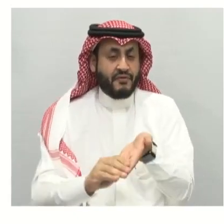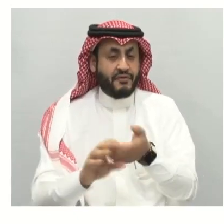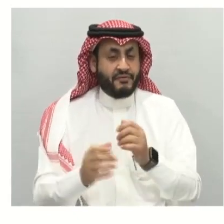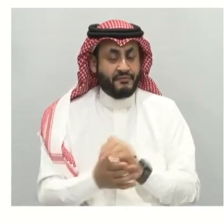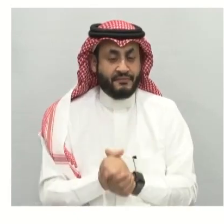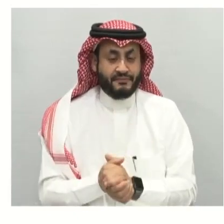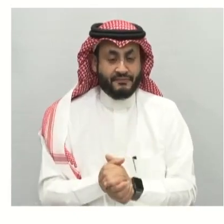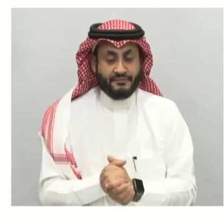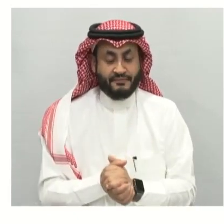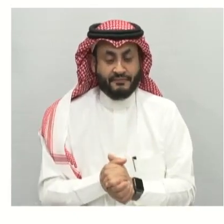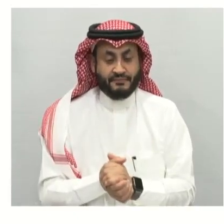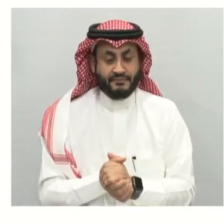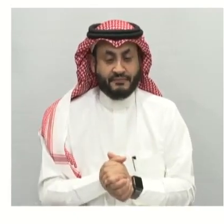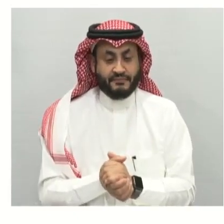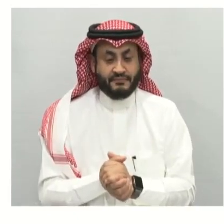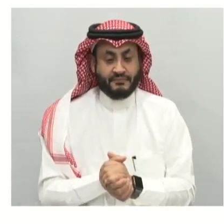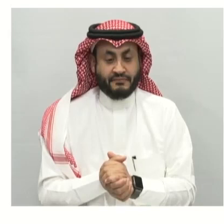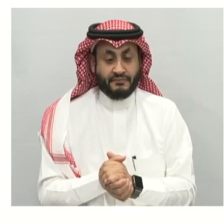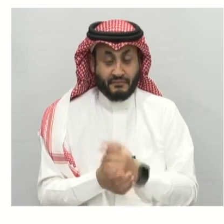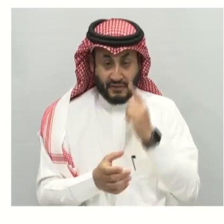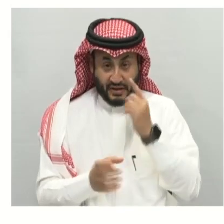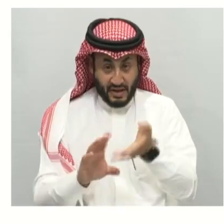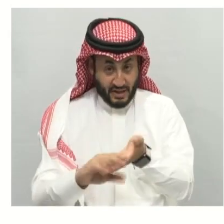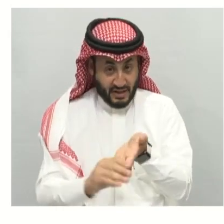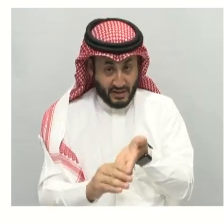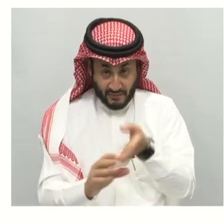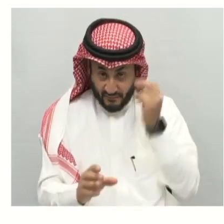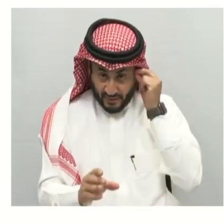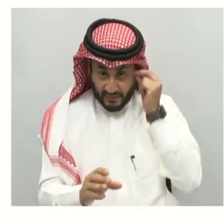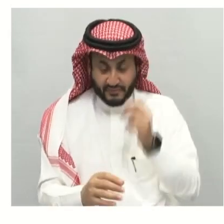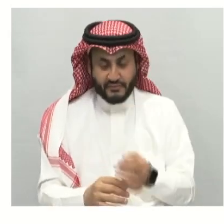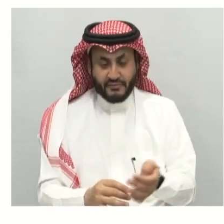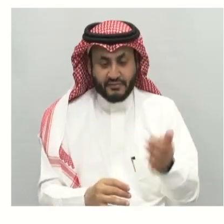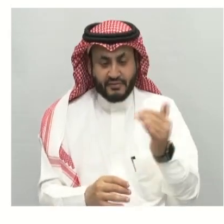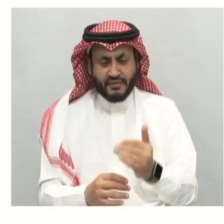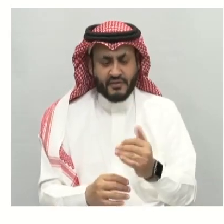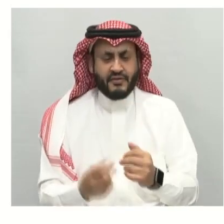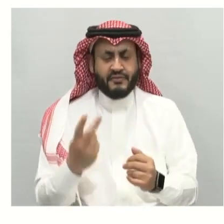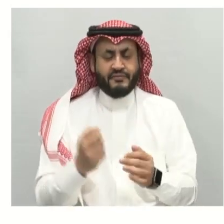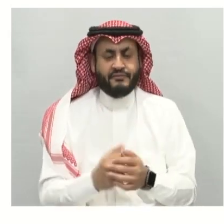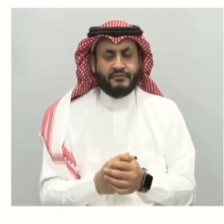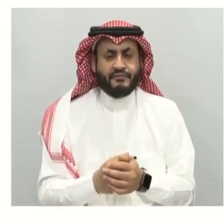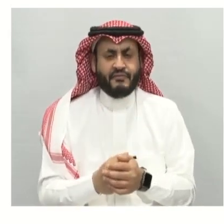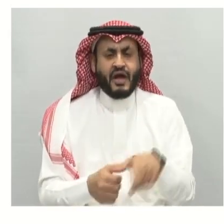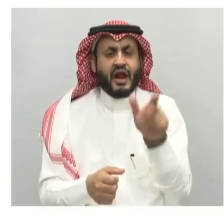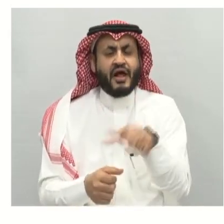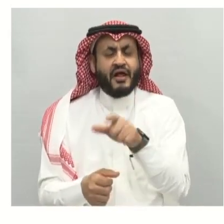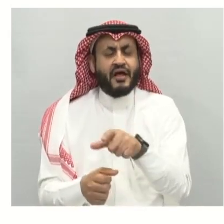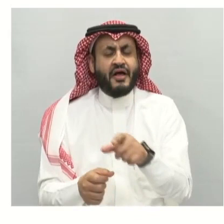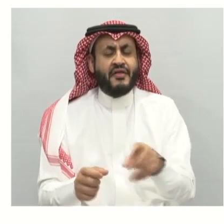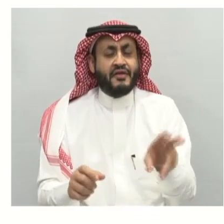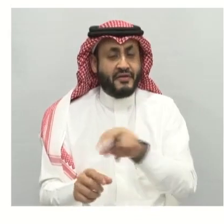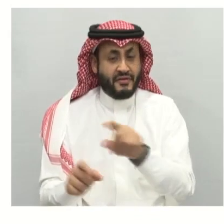Okay, so you're going to think about the word Wednesday when you listen. What plan do Noura and Aya